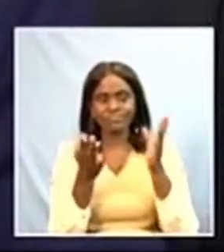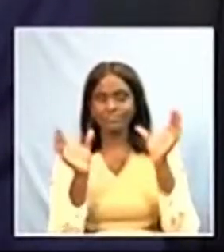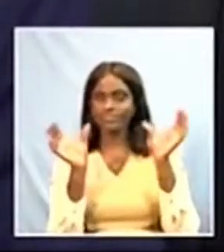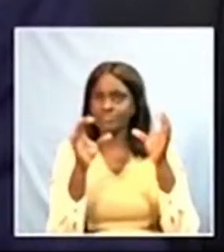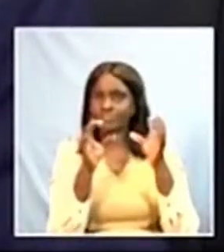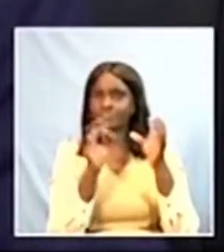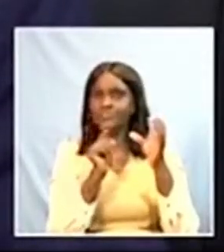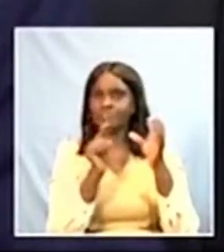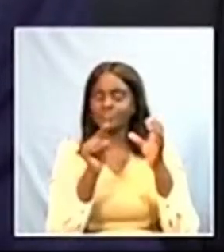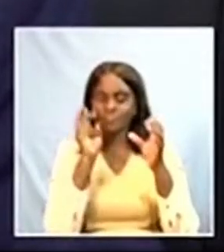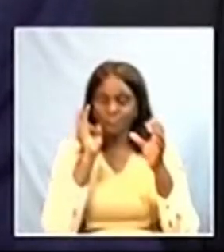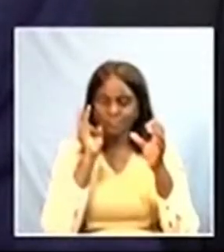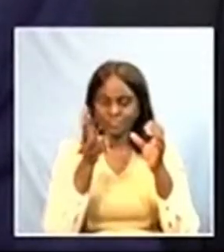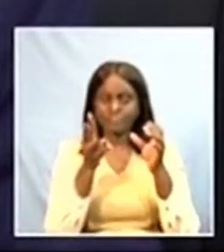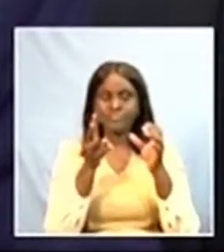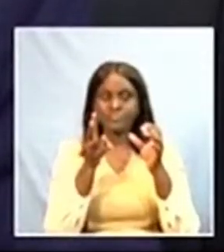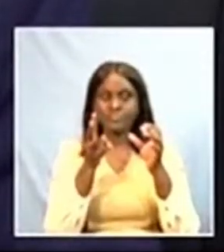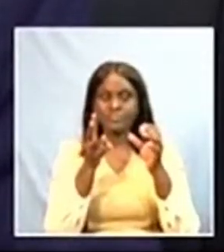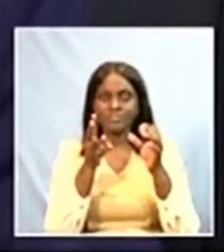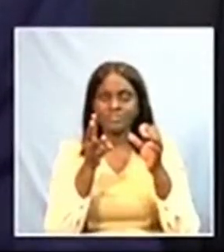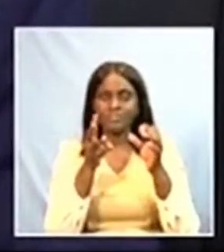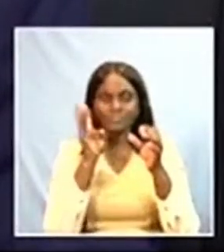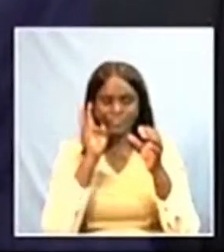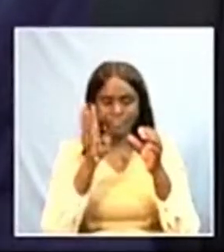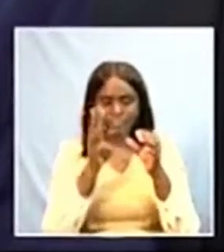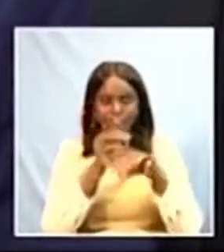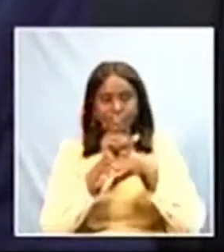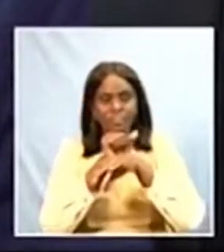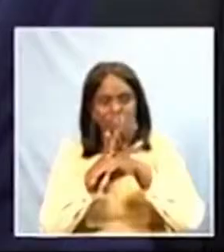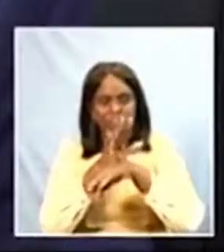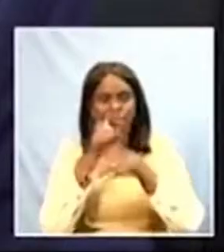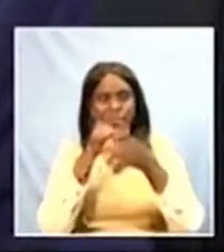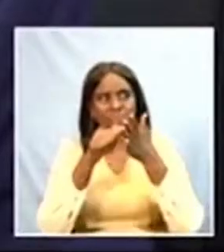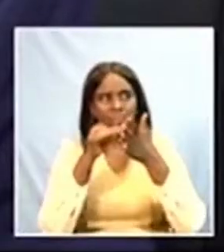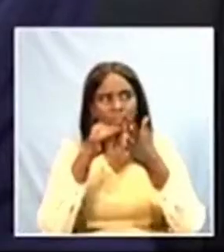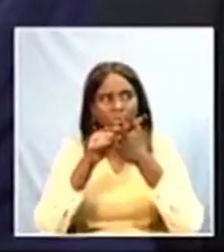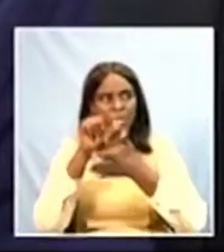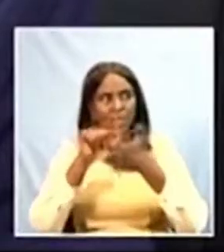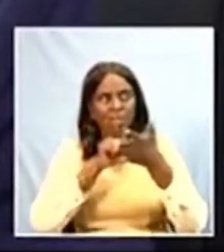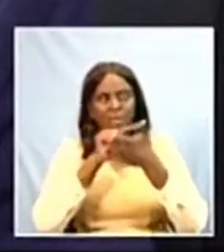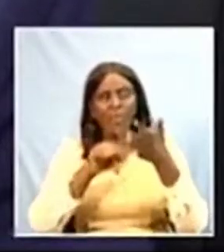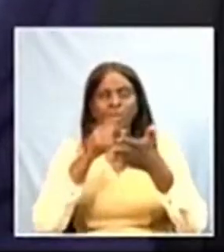council would send termination letters